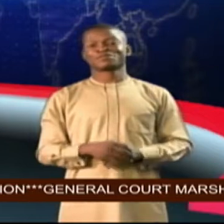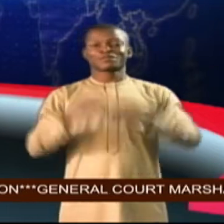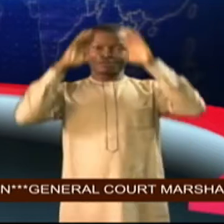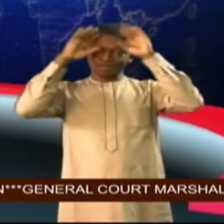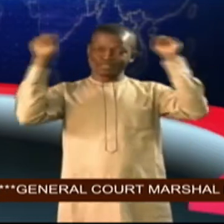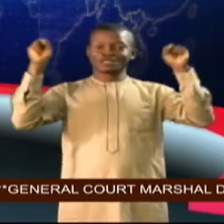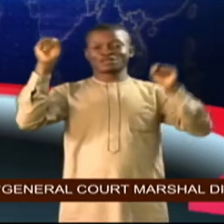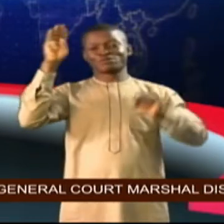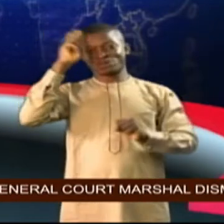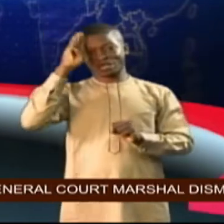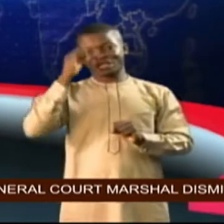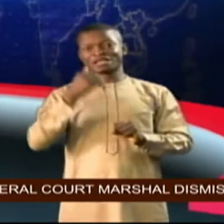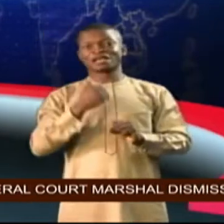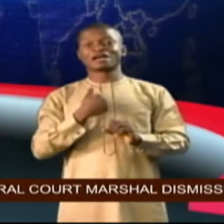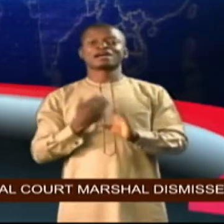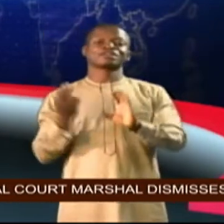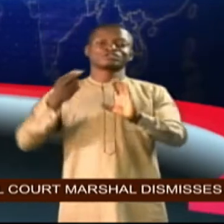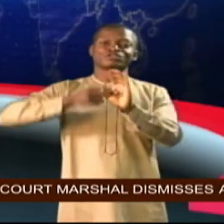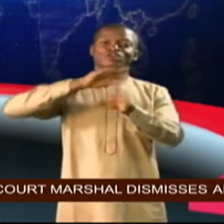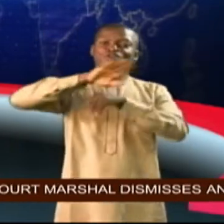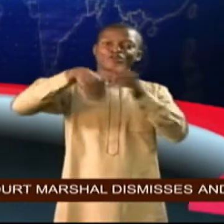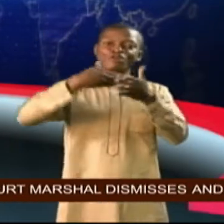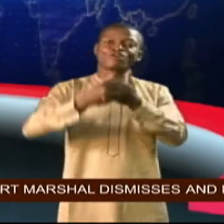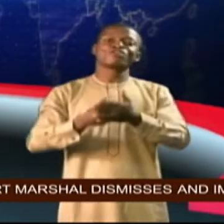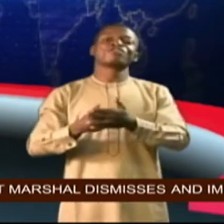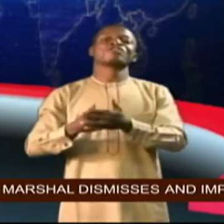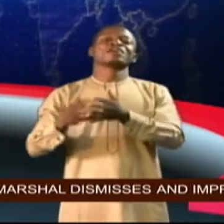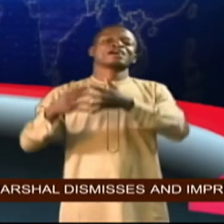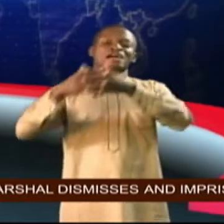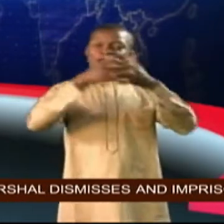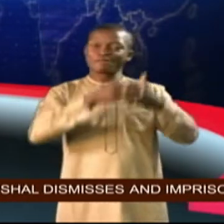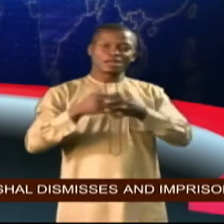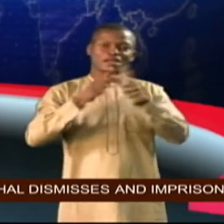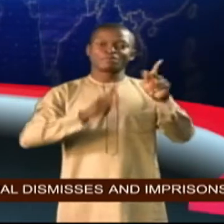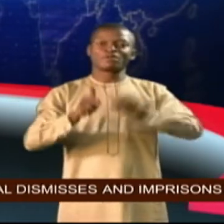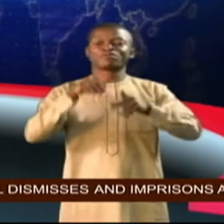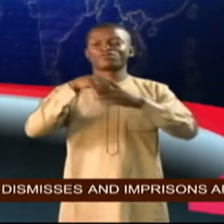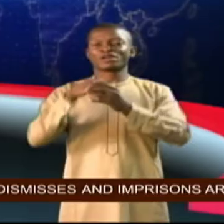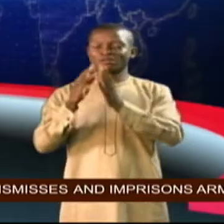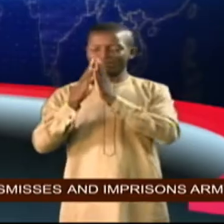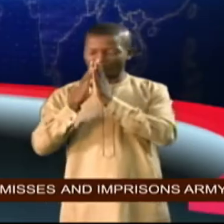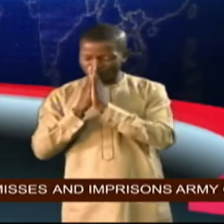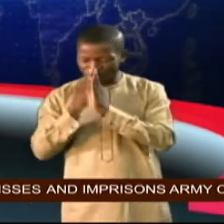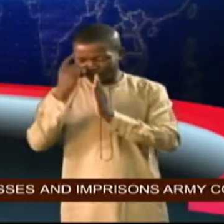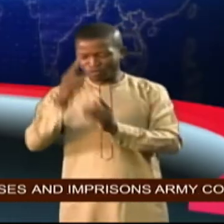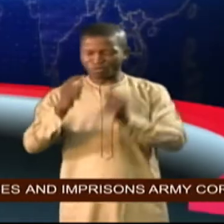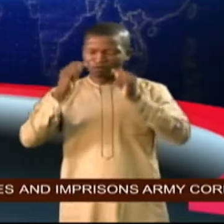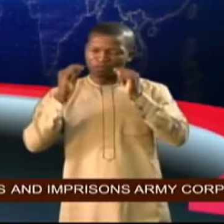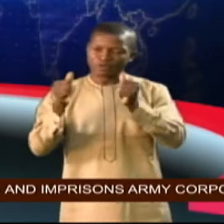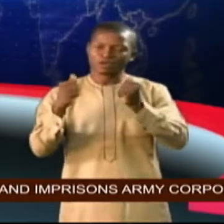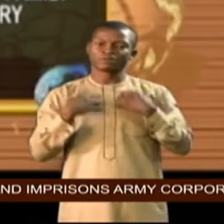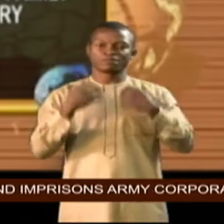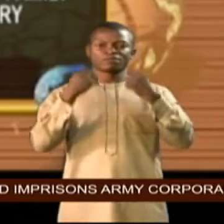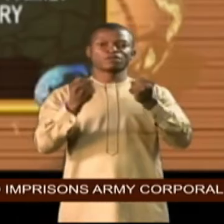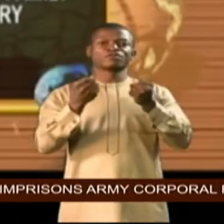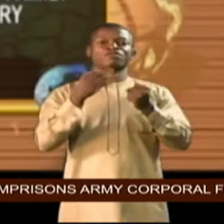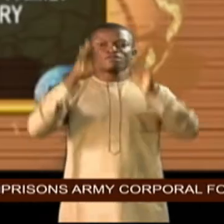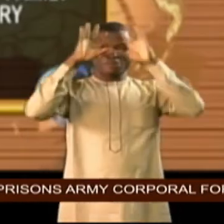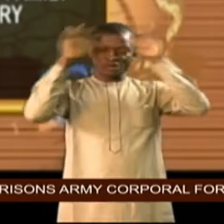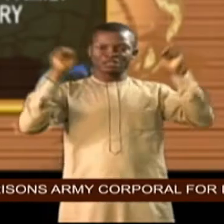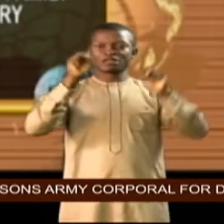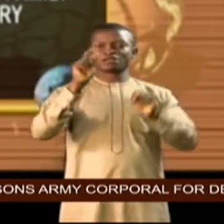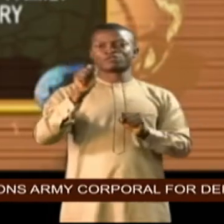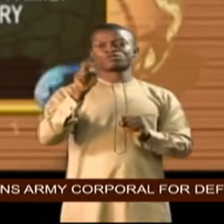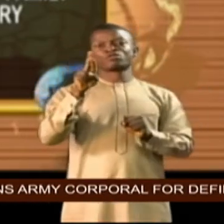President Muhammadu Buhari has joined all citizens of the United States of America in prayers for quick and full recovery of President Donald Trump and his